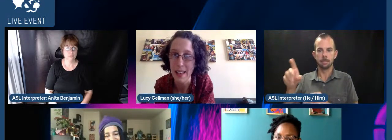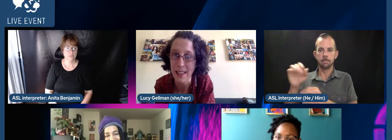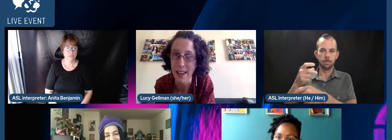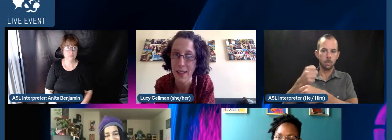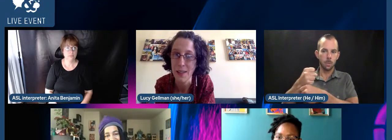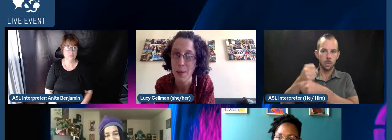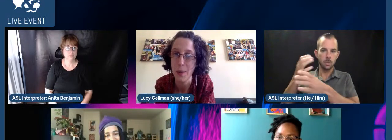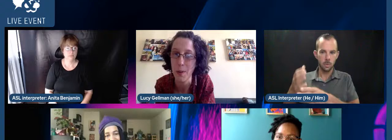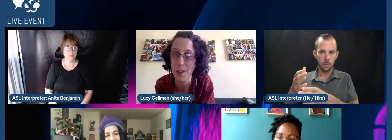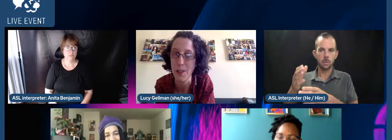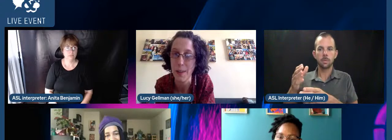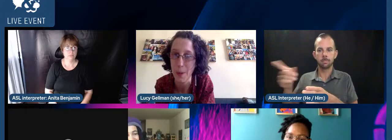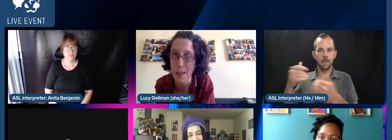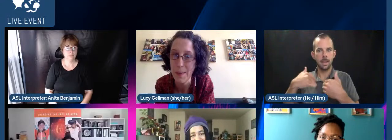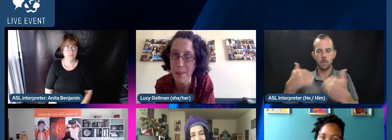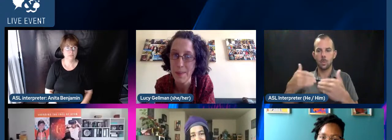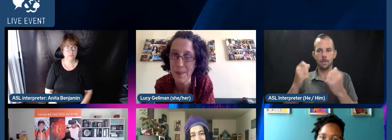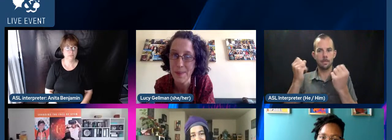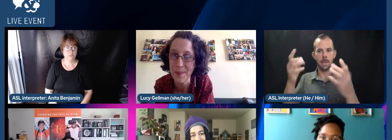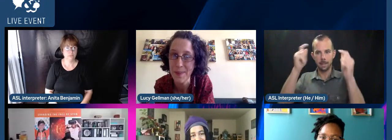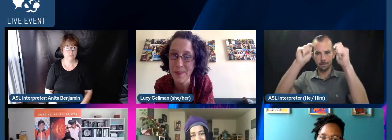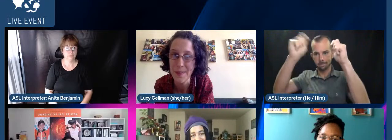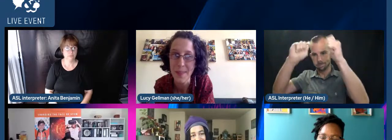panel. And I'd like to pull up Crystal Emery.